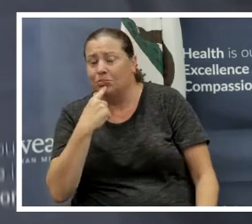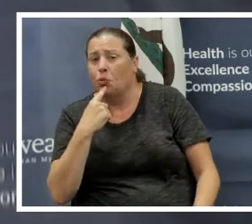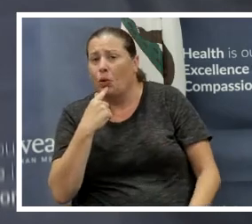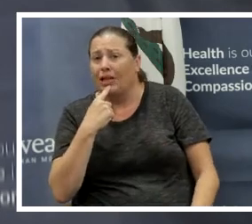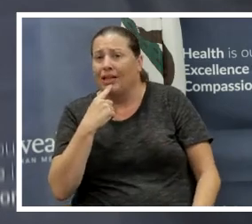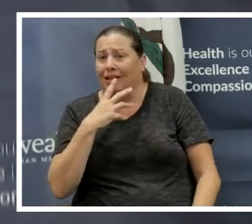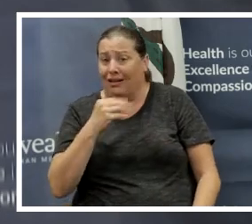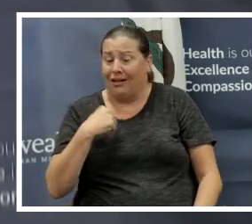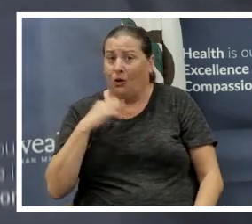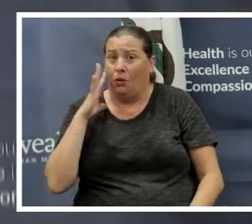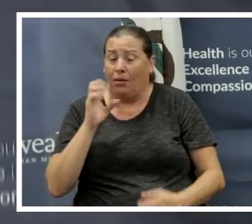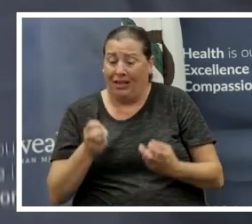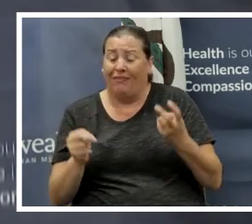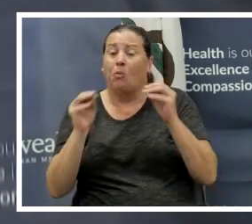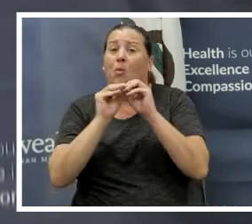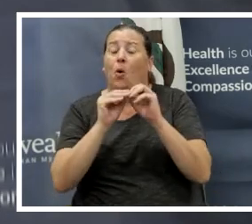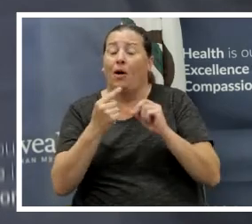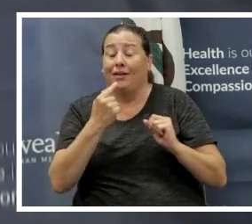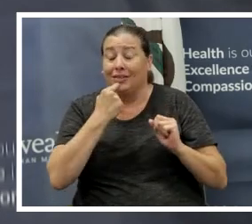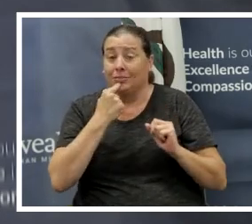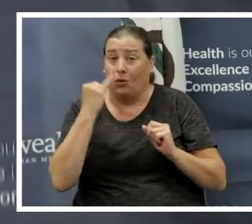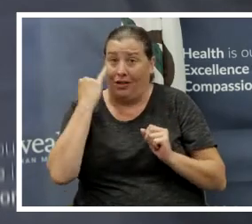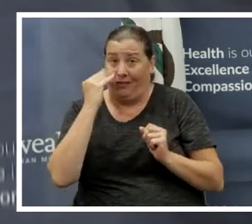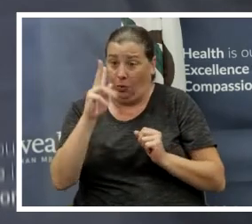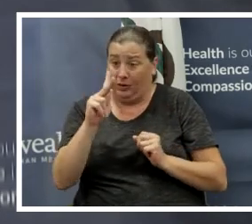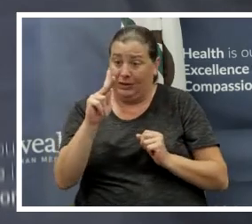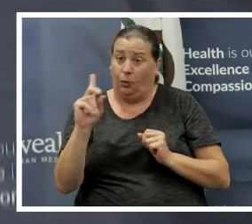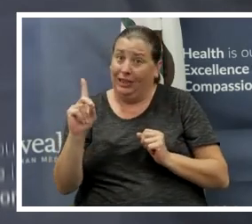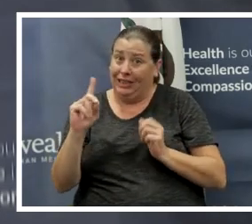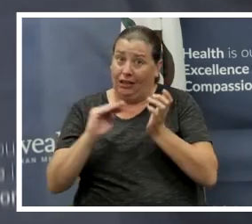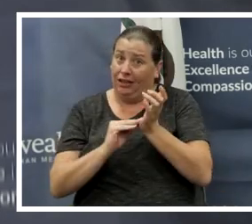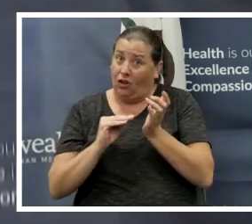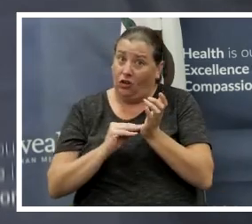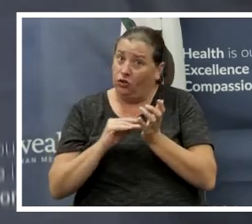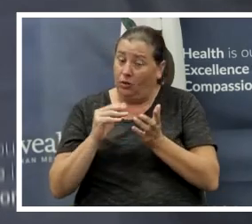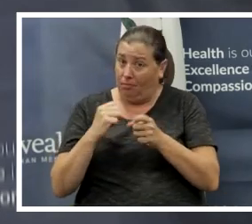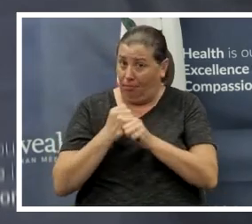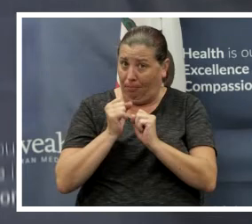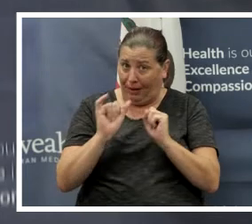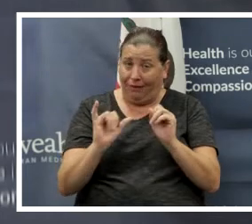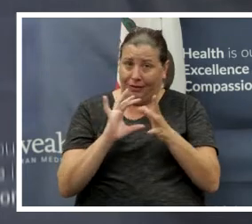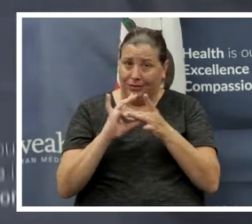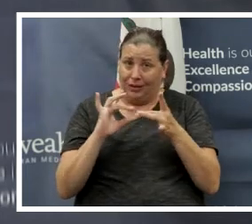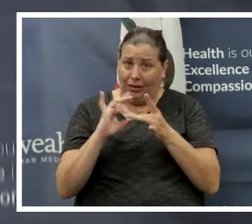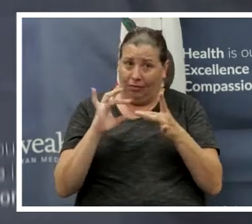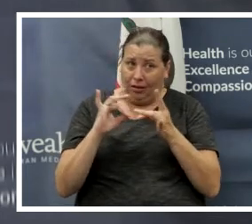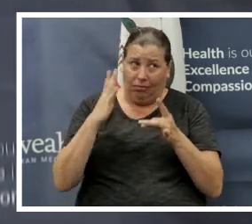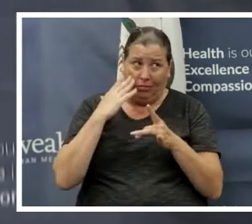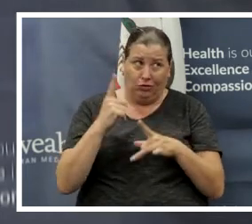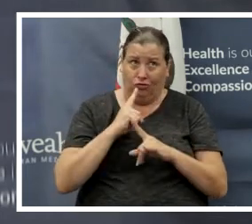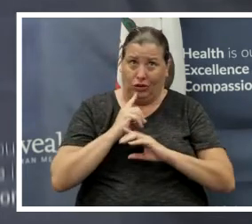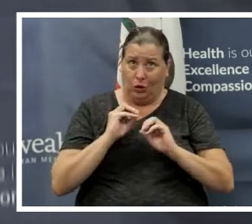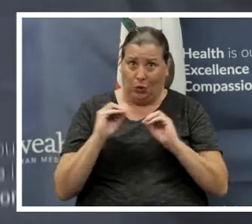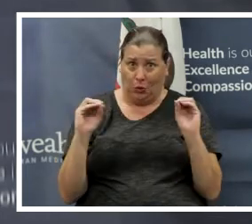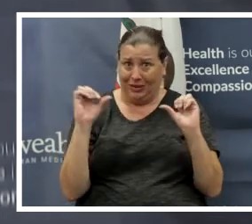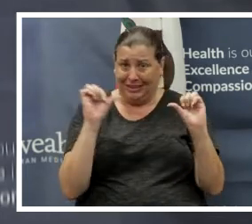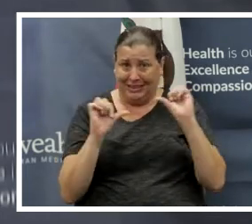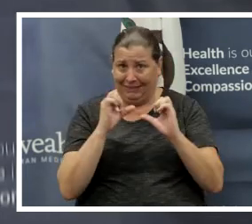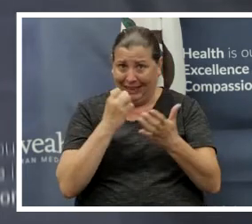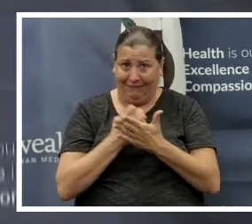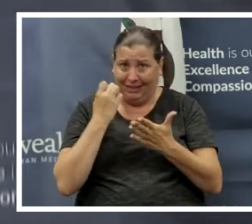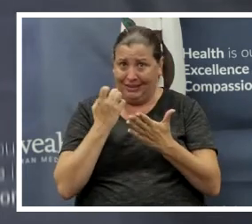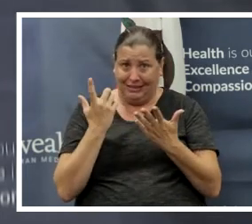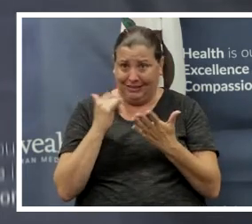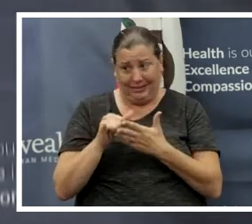that was a Kaweah Delta physician that was making that statement, because there really is no scientific evidence that that